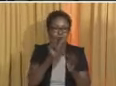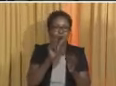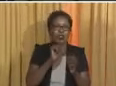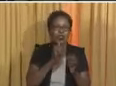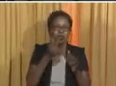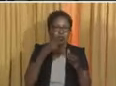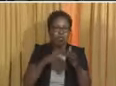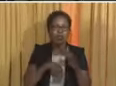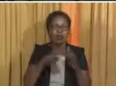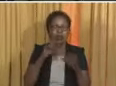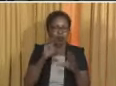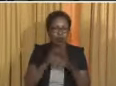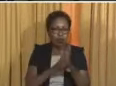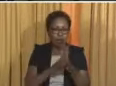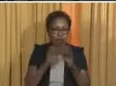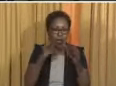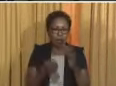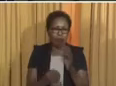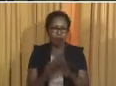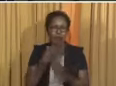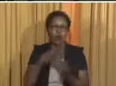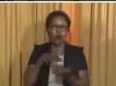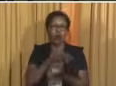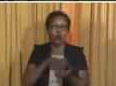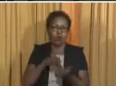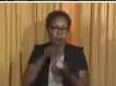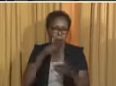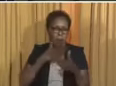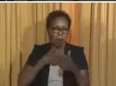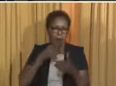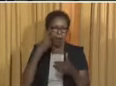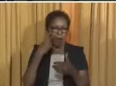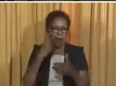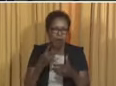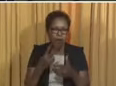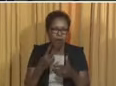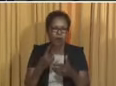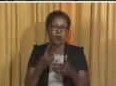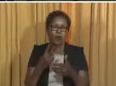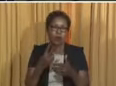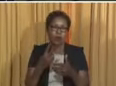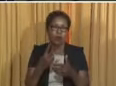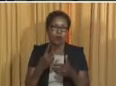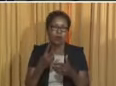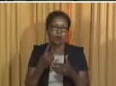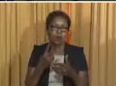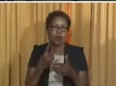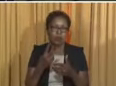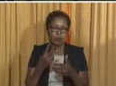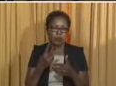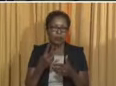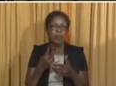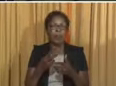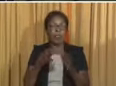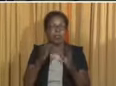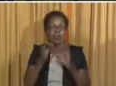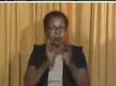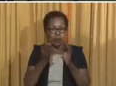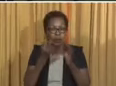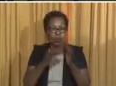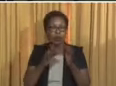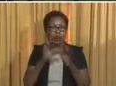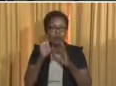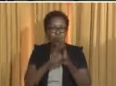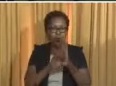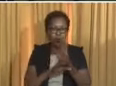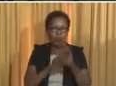bring confusion. In my view, a constitutional court must confine itself to interpretation of the letter of the Constitution,